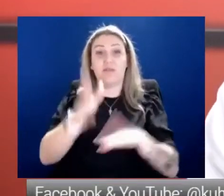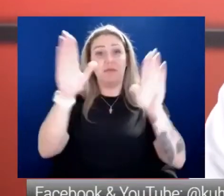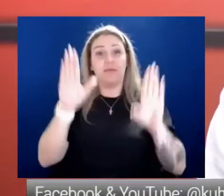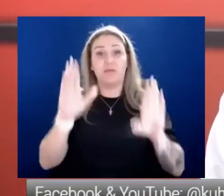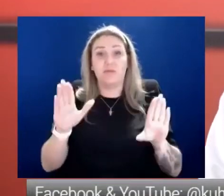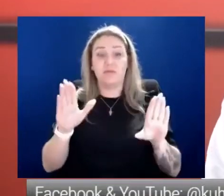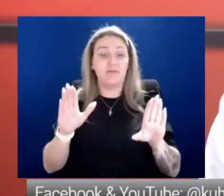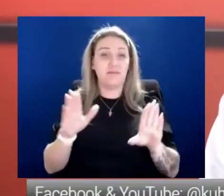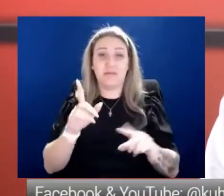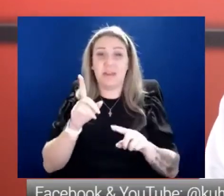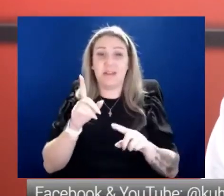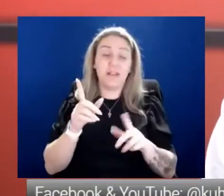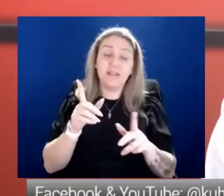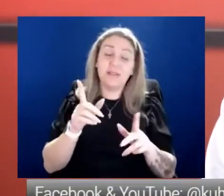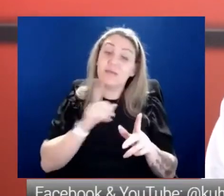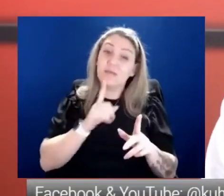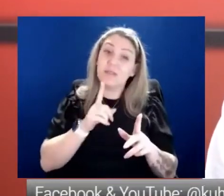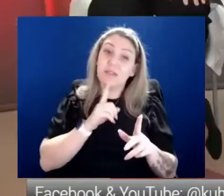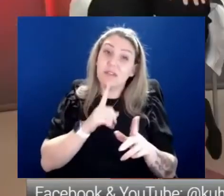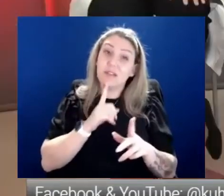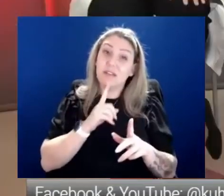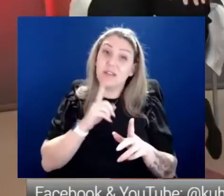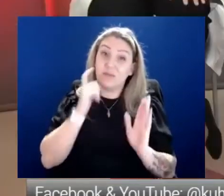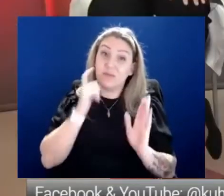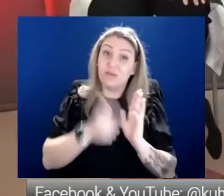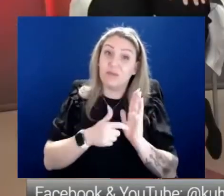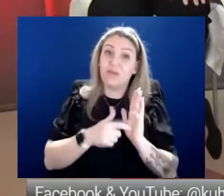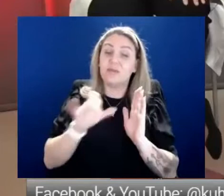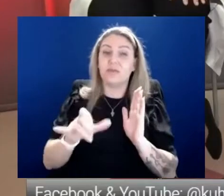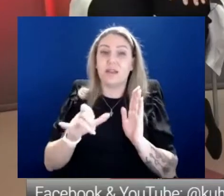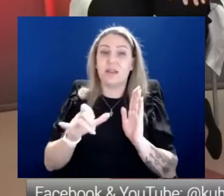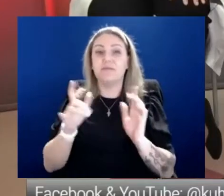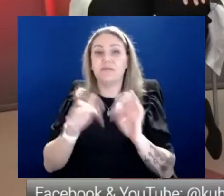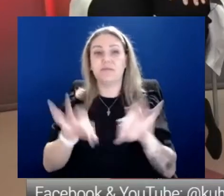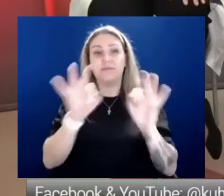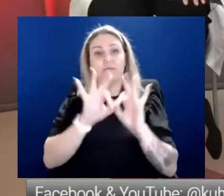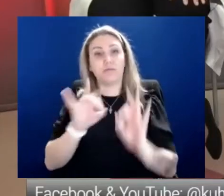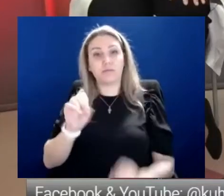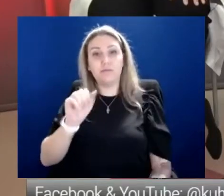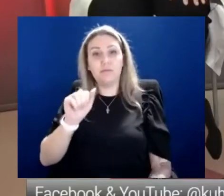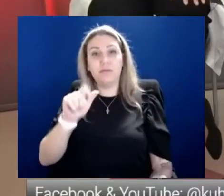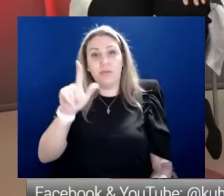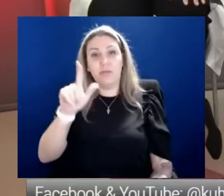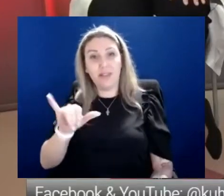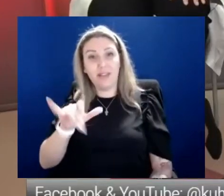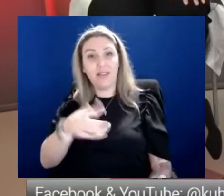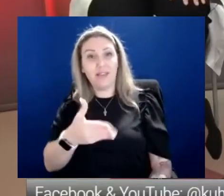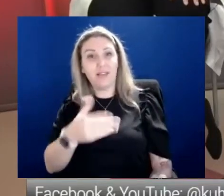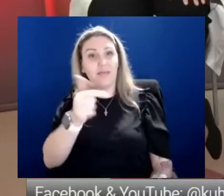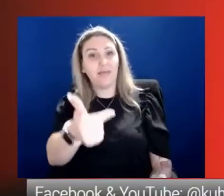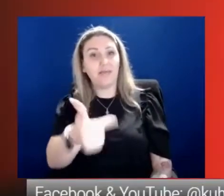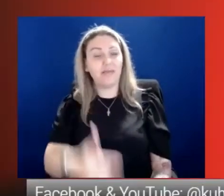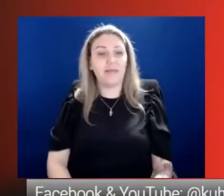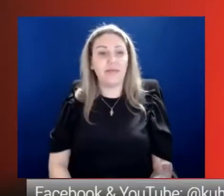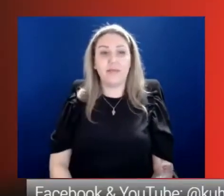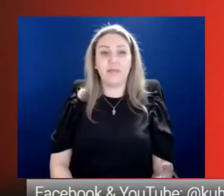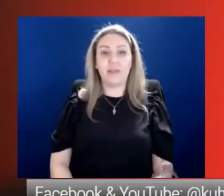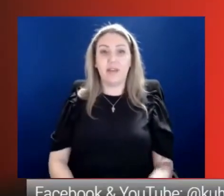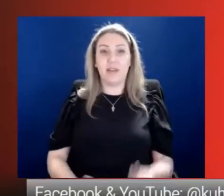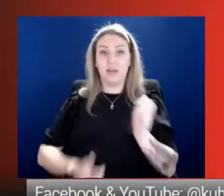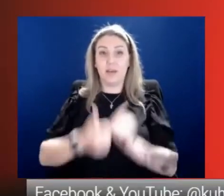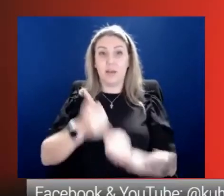least acknowledging it is a big part of it. Sally, what about you? So most women have no extended